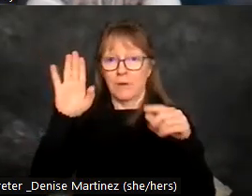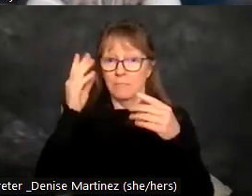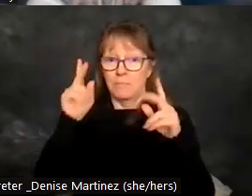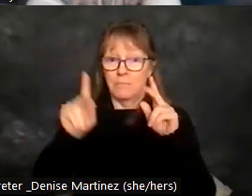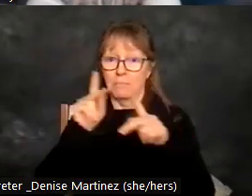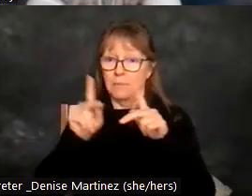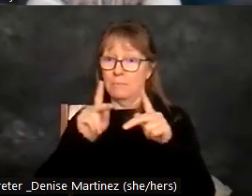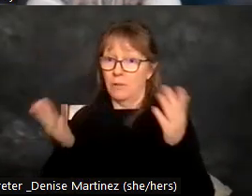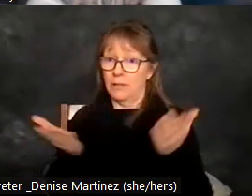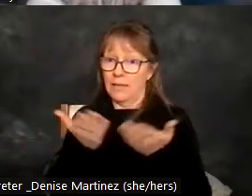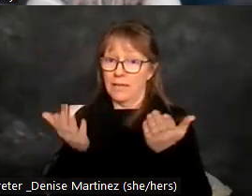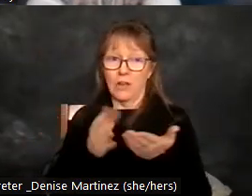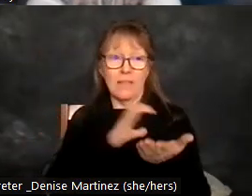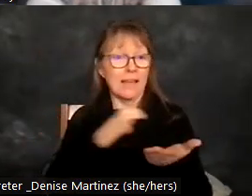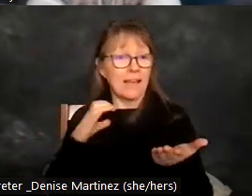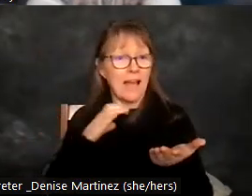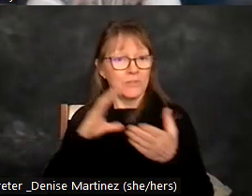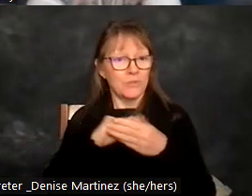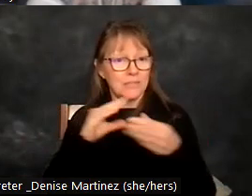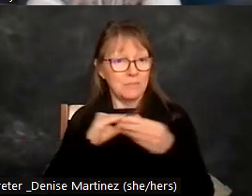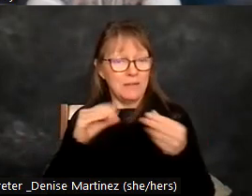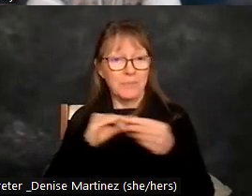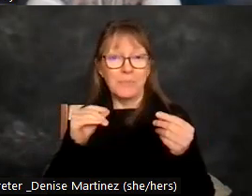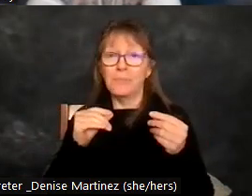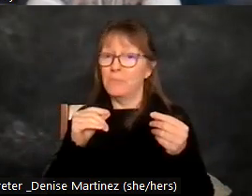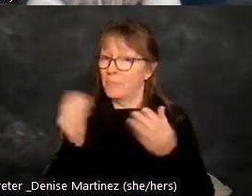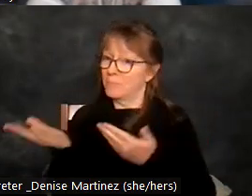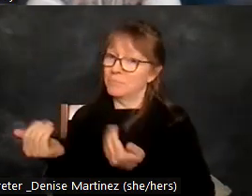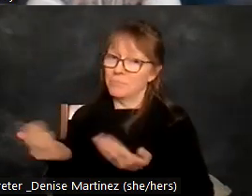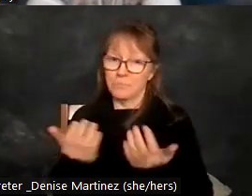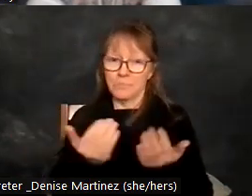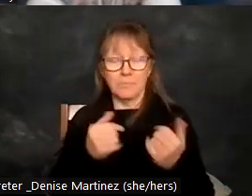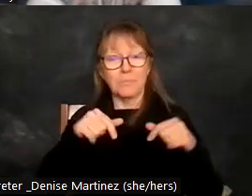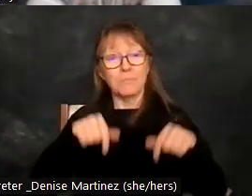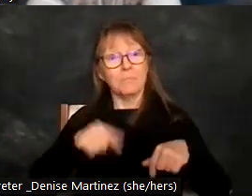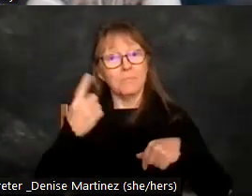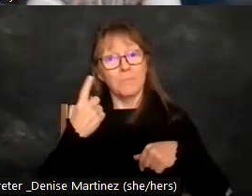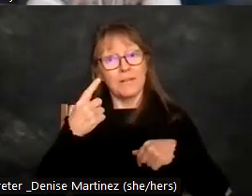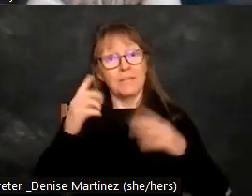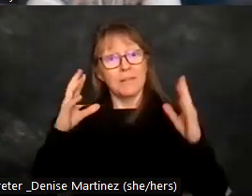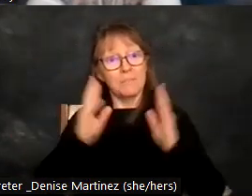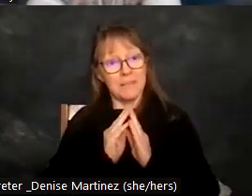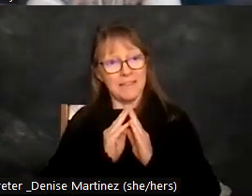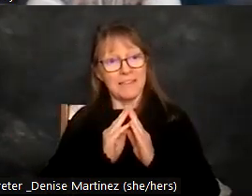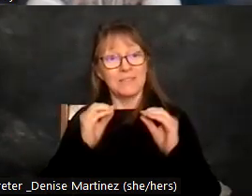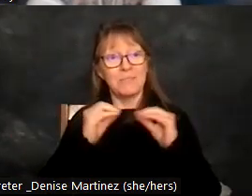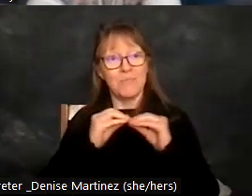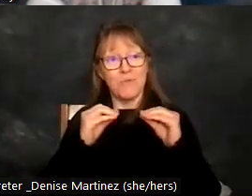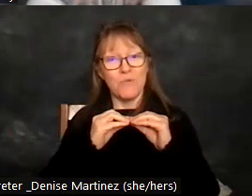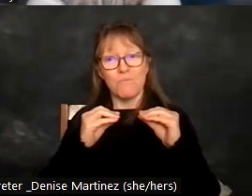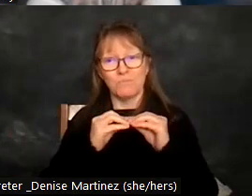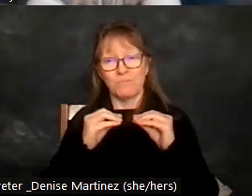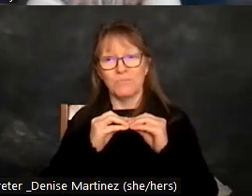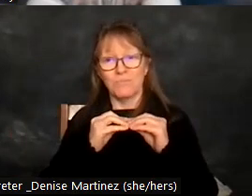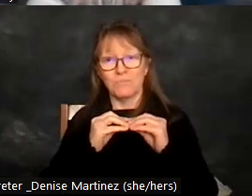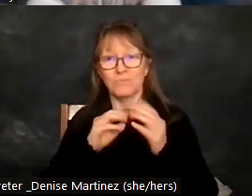because the council is speaking now. So Moi, pas de voler. this is one of those forums, I think we need to have it be more porous. I mean, we're sort of modeling